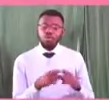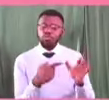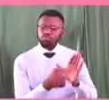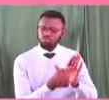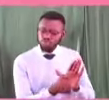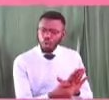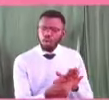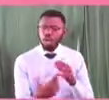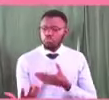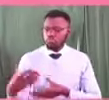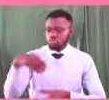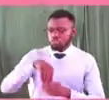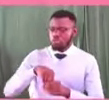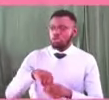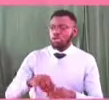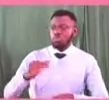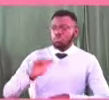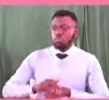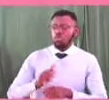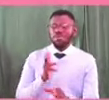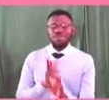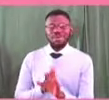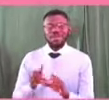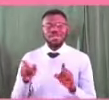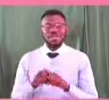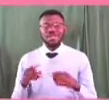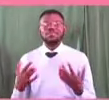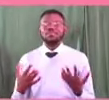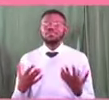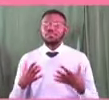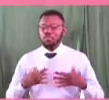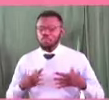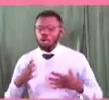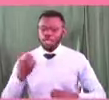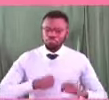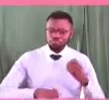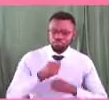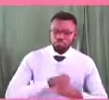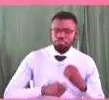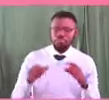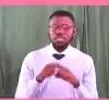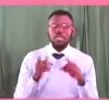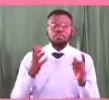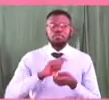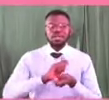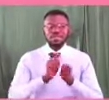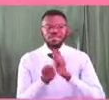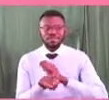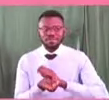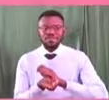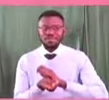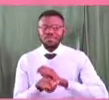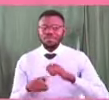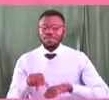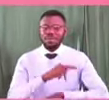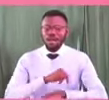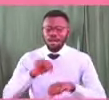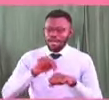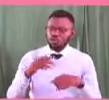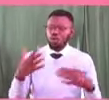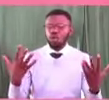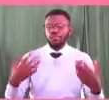inclusion, effective participation, productivity of citizens, and transforming national